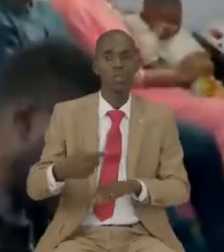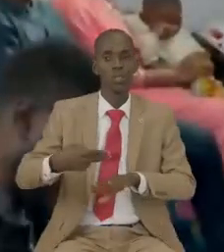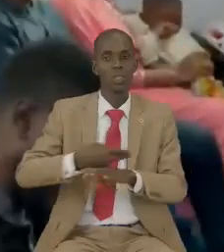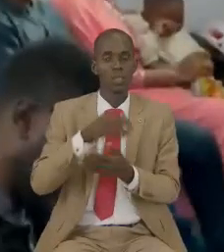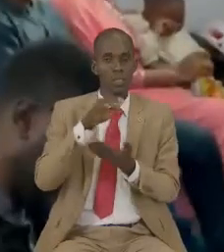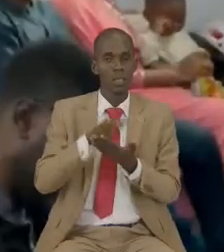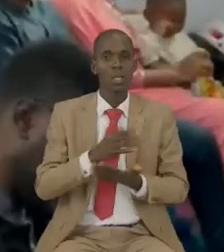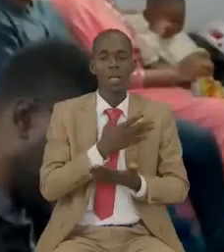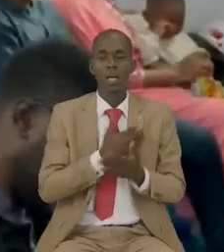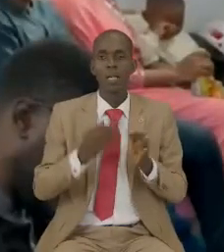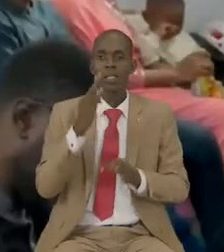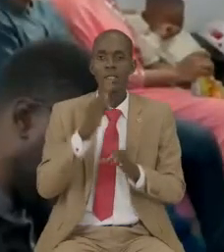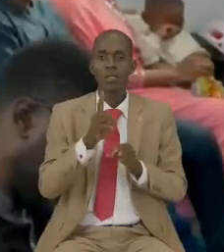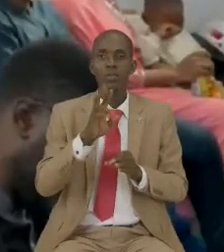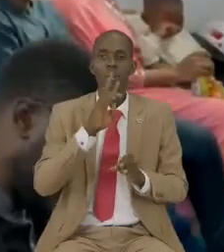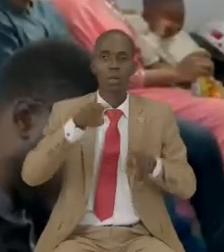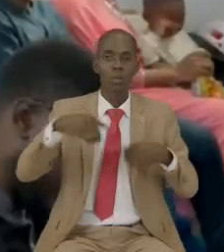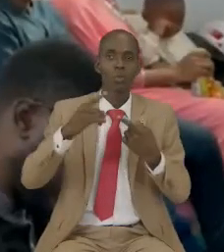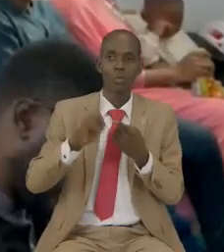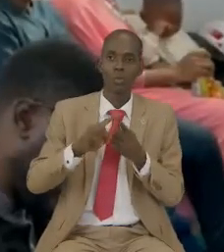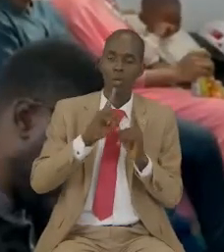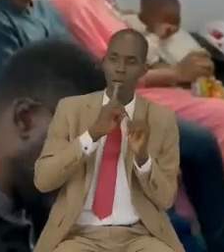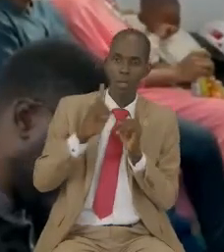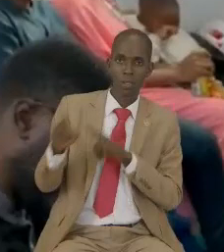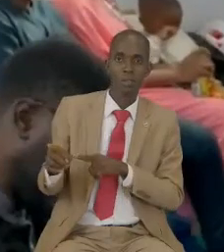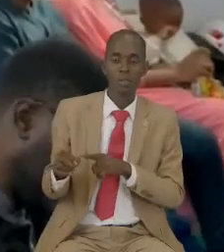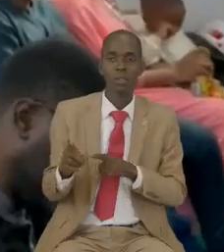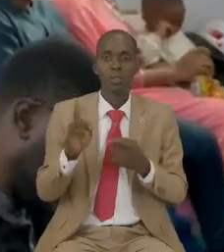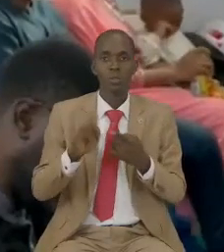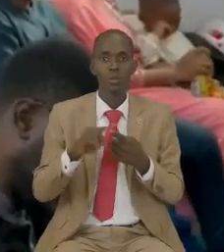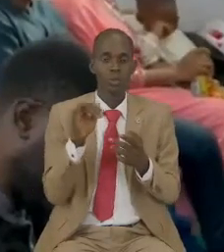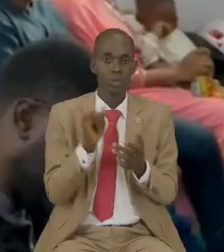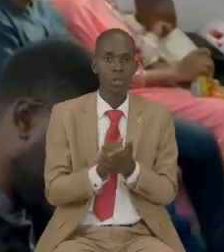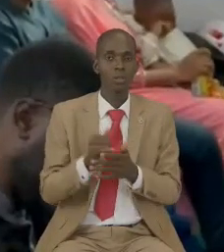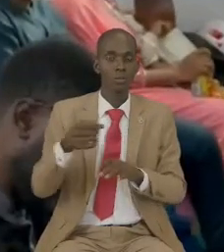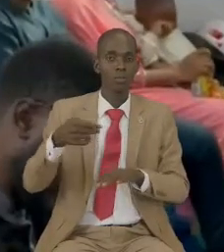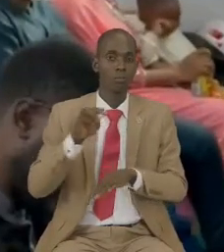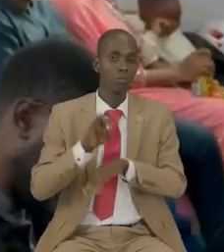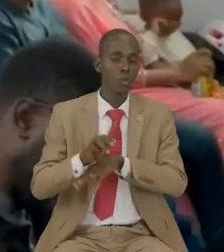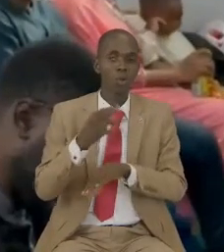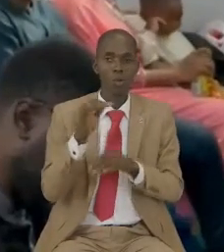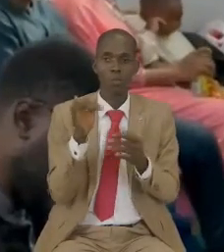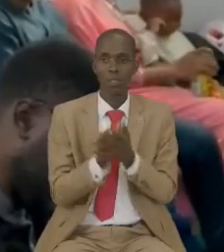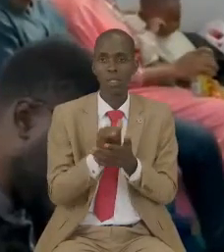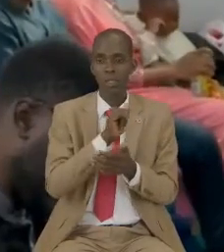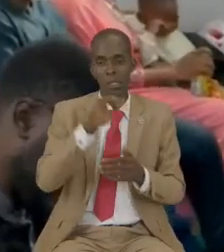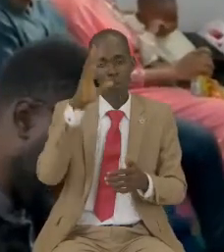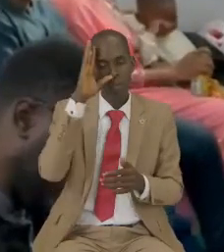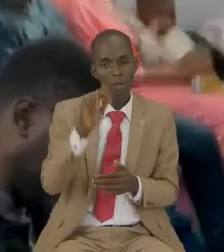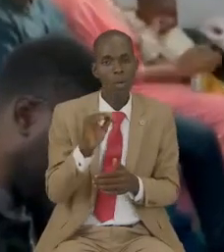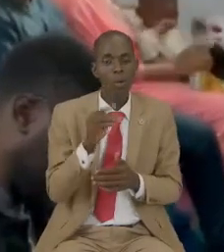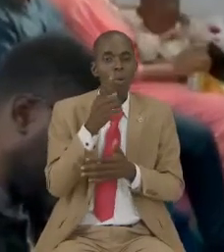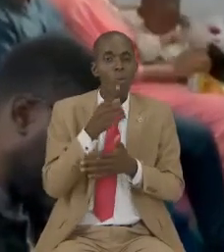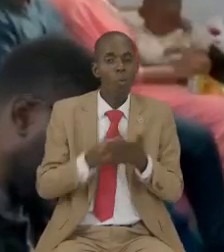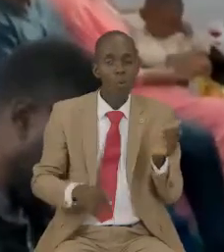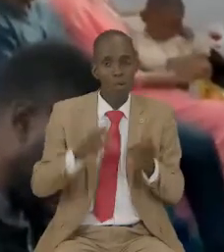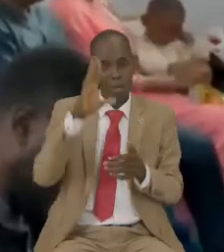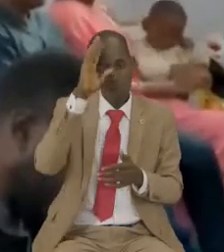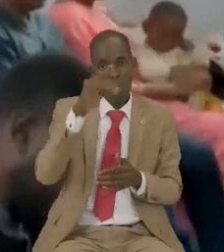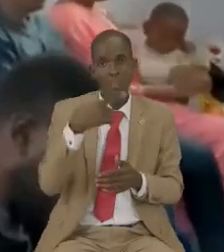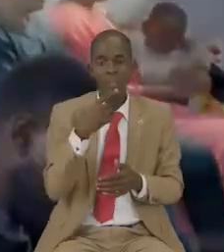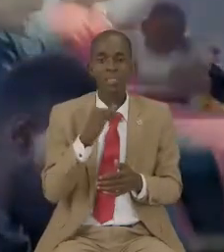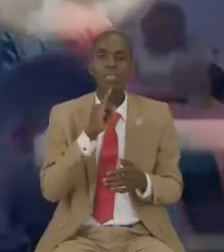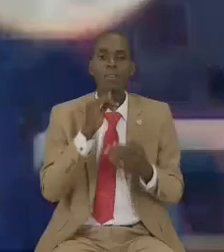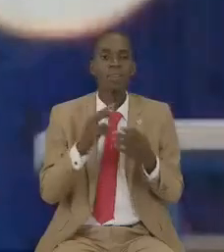you're going to respond to the ministry of such a man, what he said is very